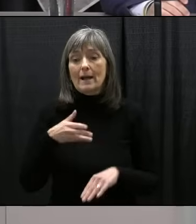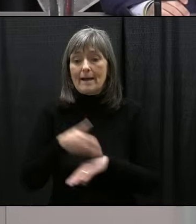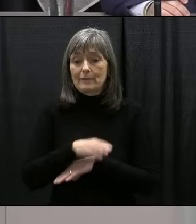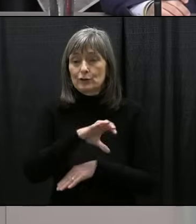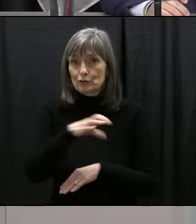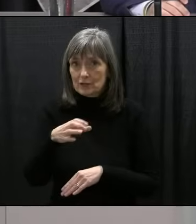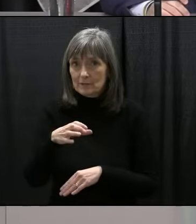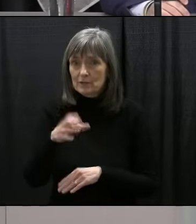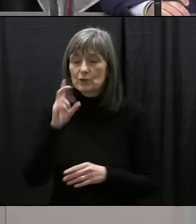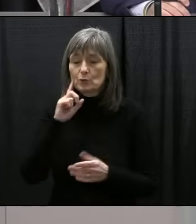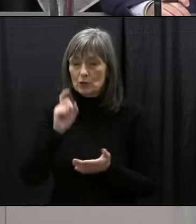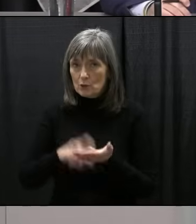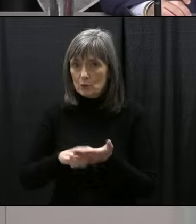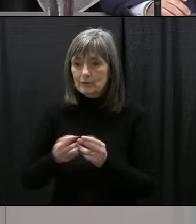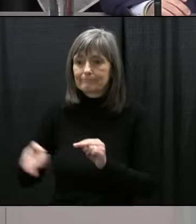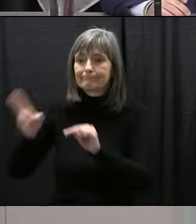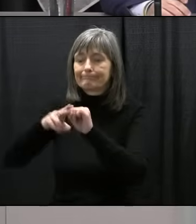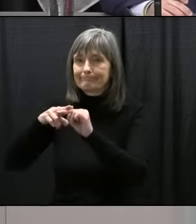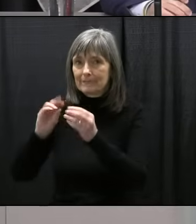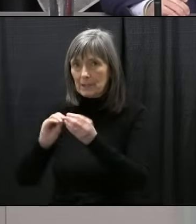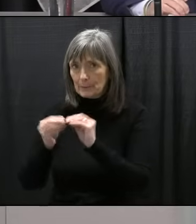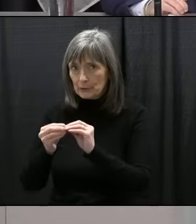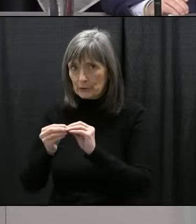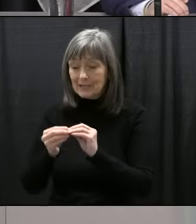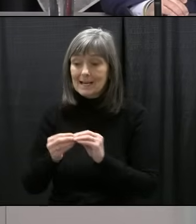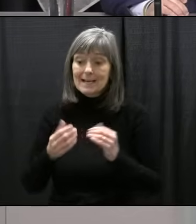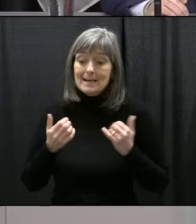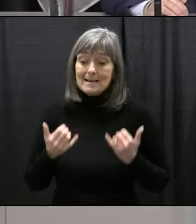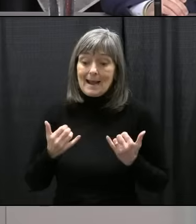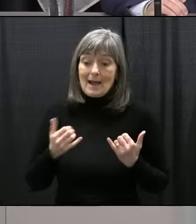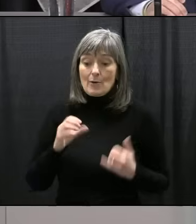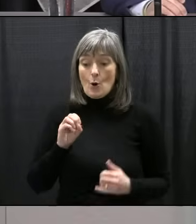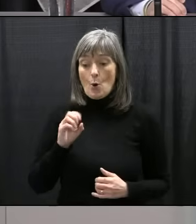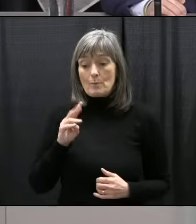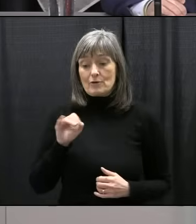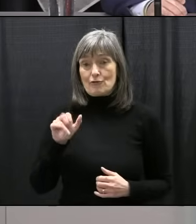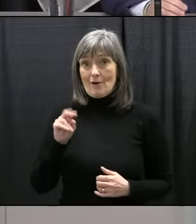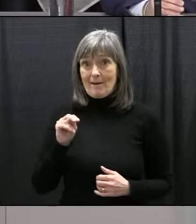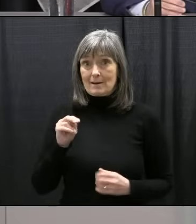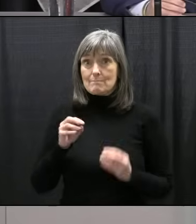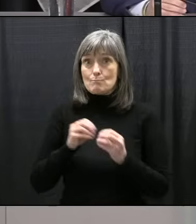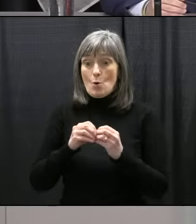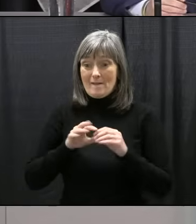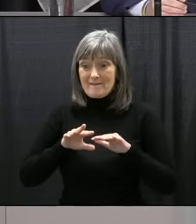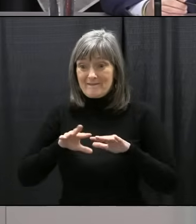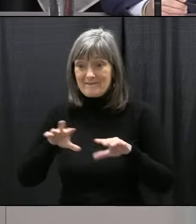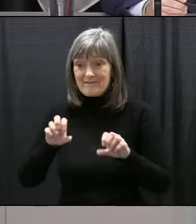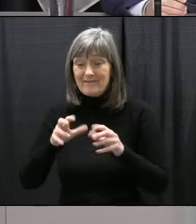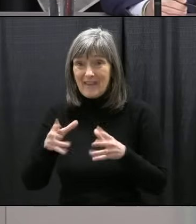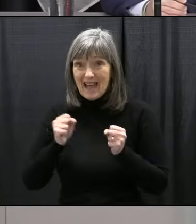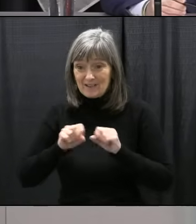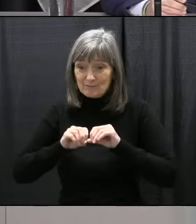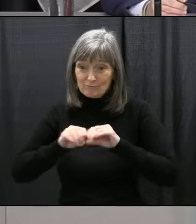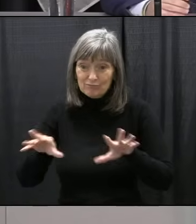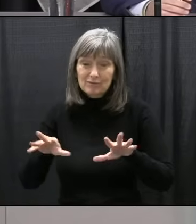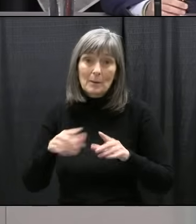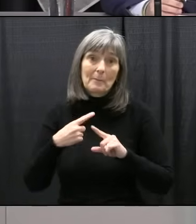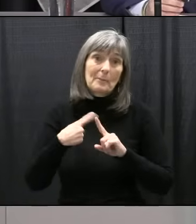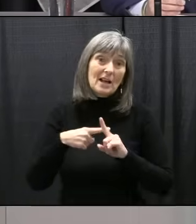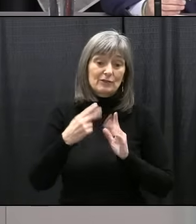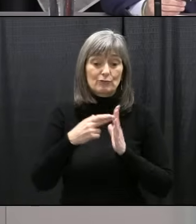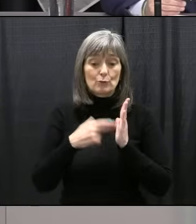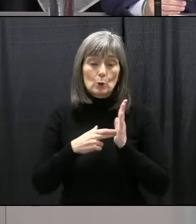and the holidays, and with the highly transmissible nature of Omicron and restrictions a little looser this year than they were last